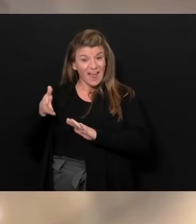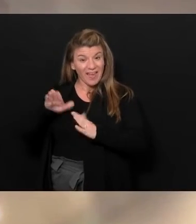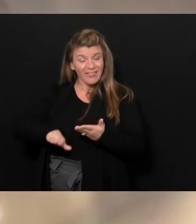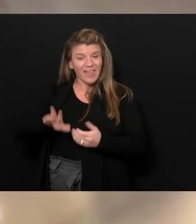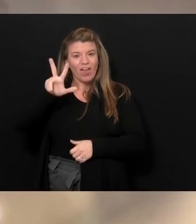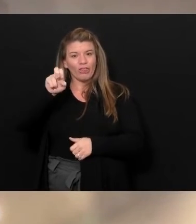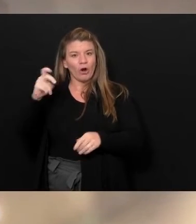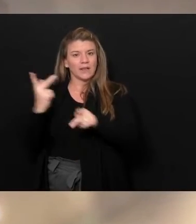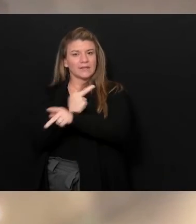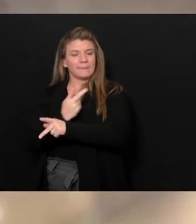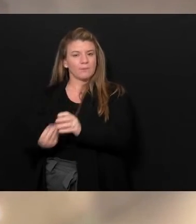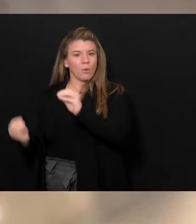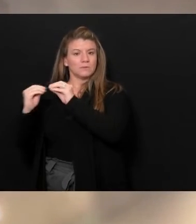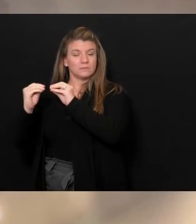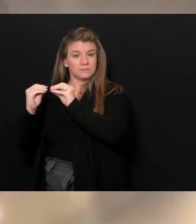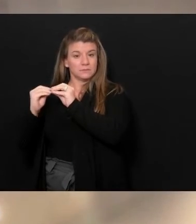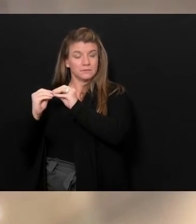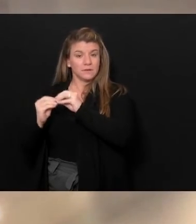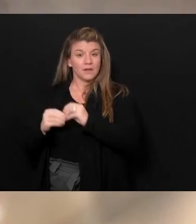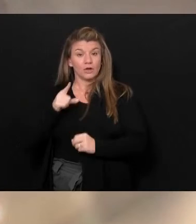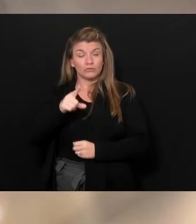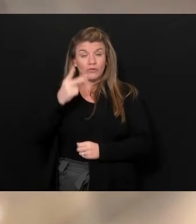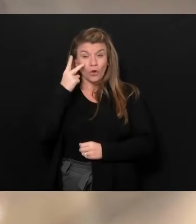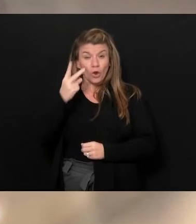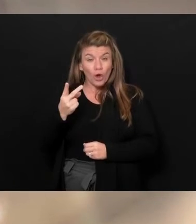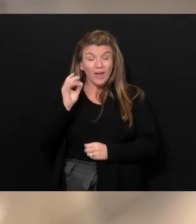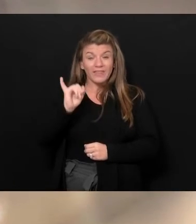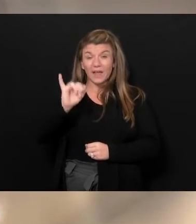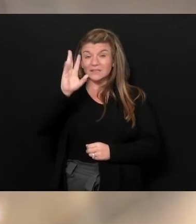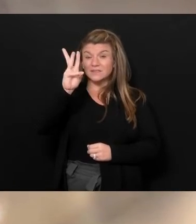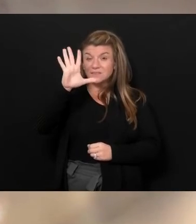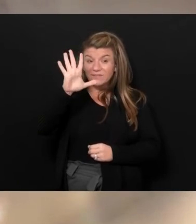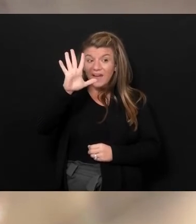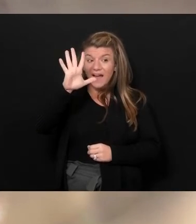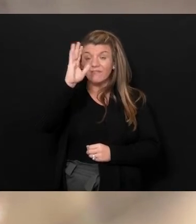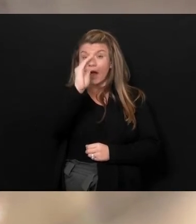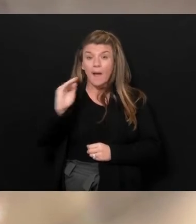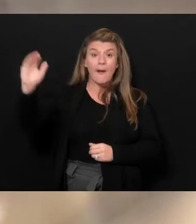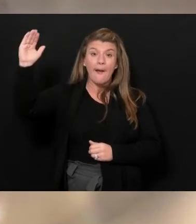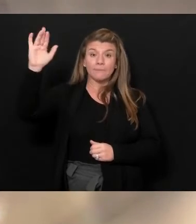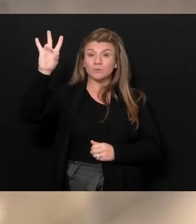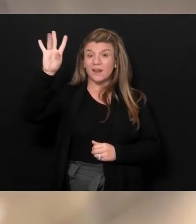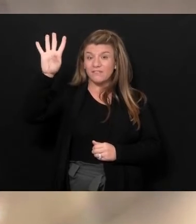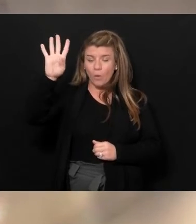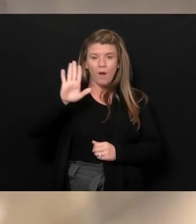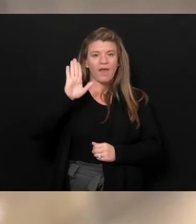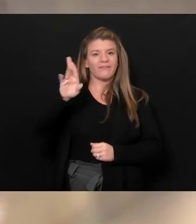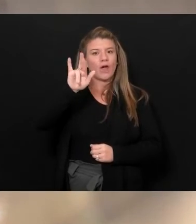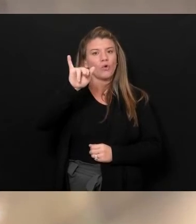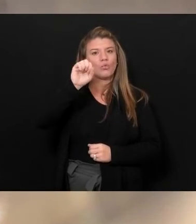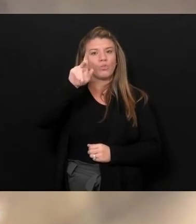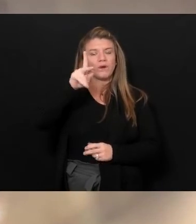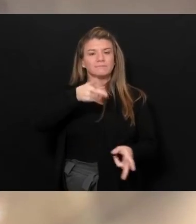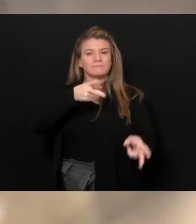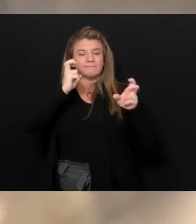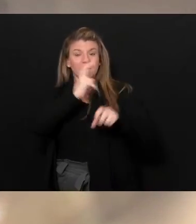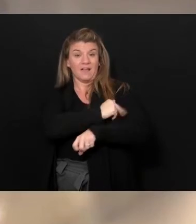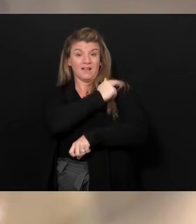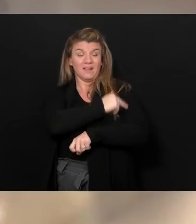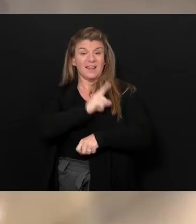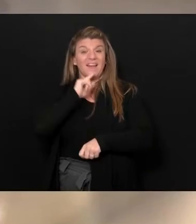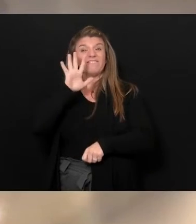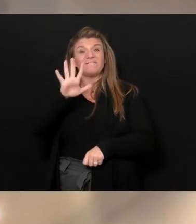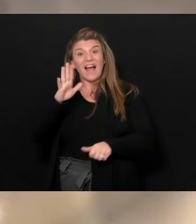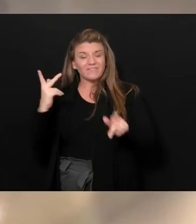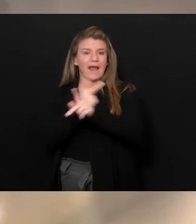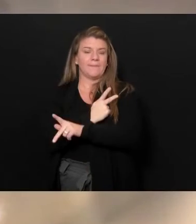look then at people 65 to 74, then their risk of hospitalizations is 5 times